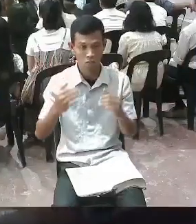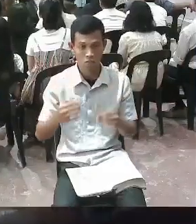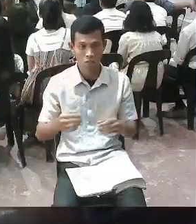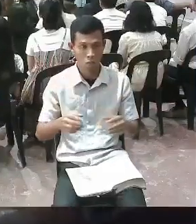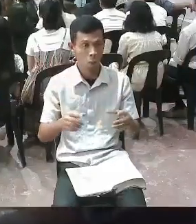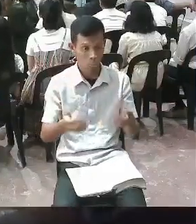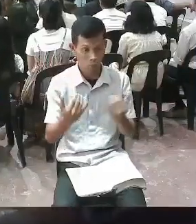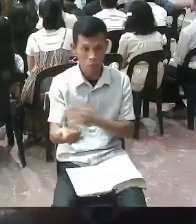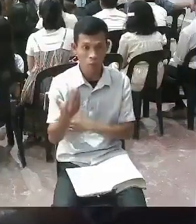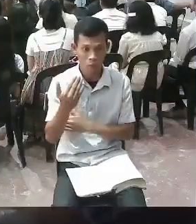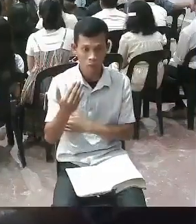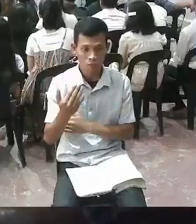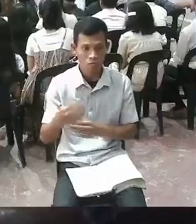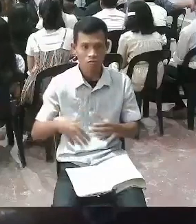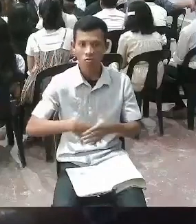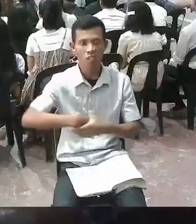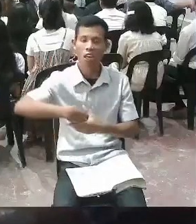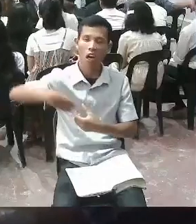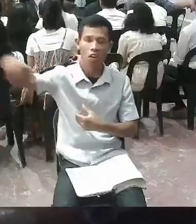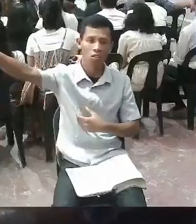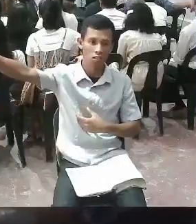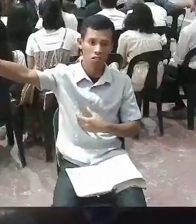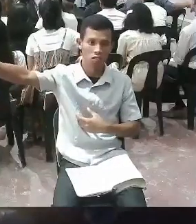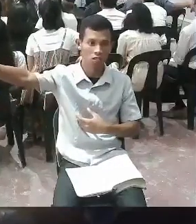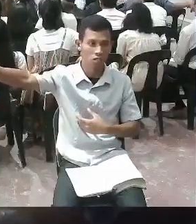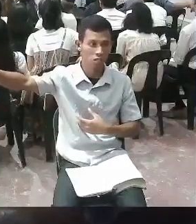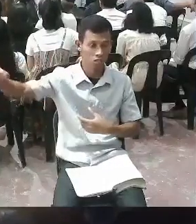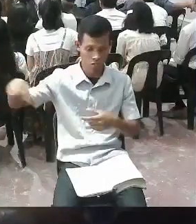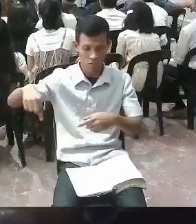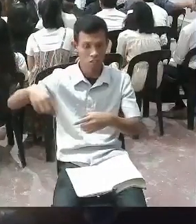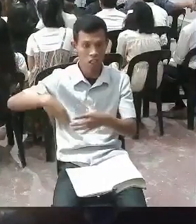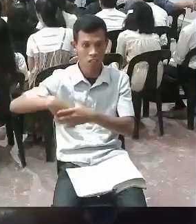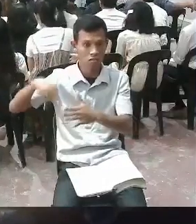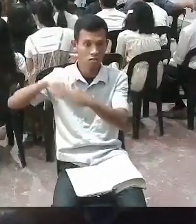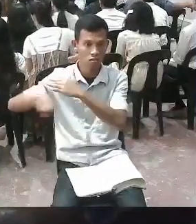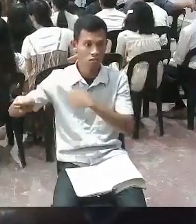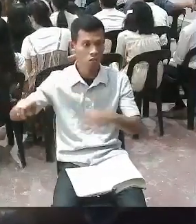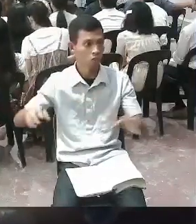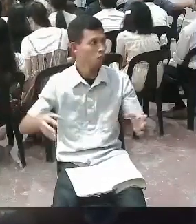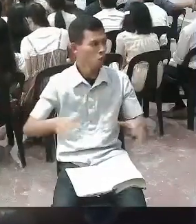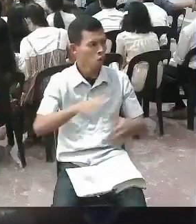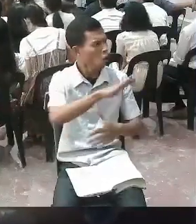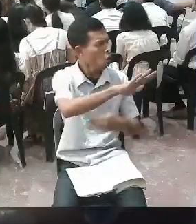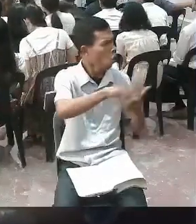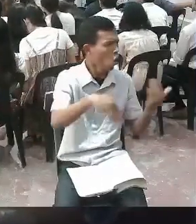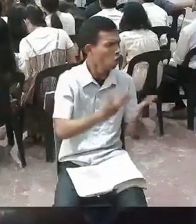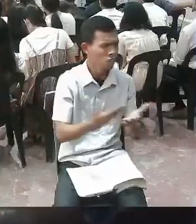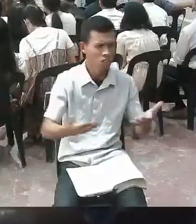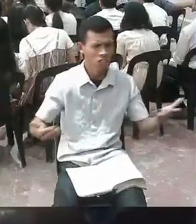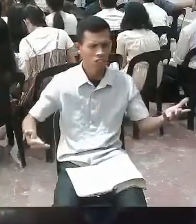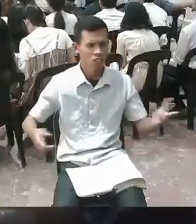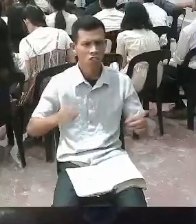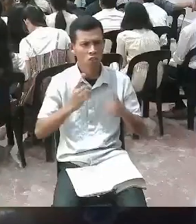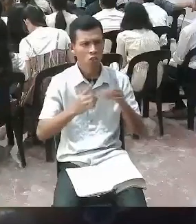and you want to walk out of here with everything I talked to you about this morning,